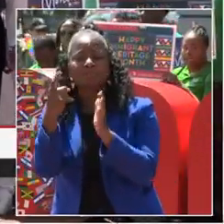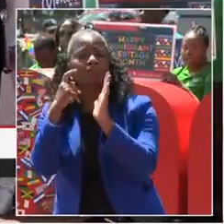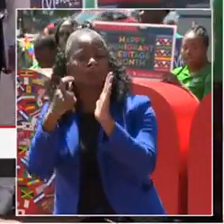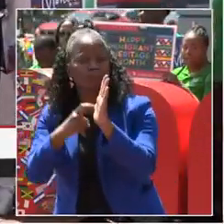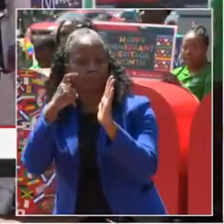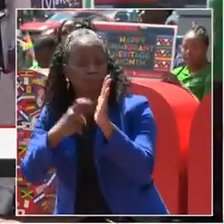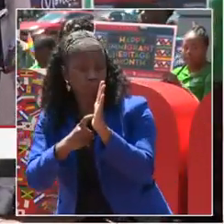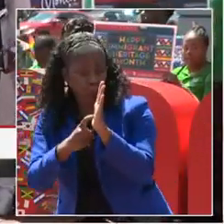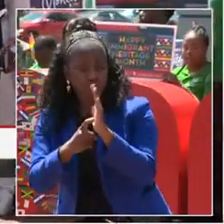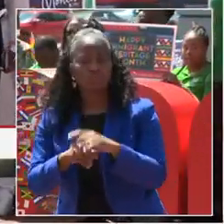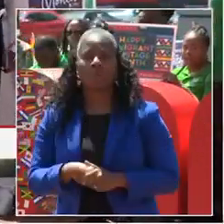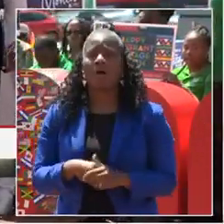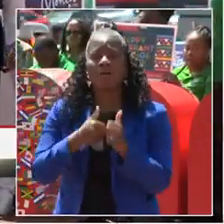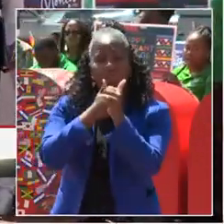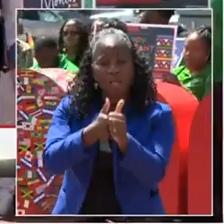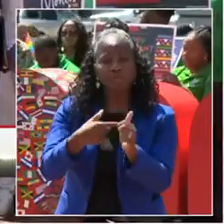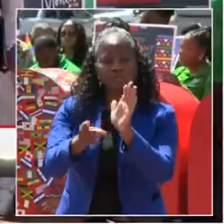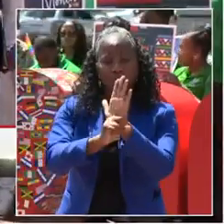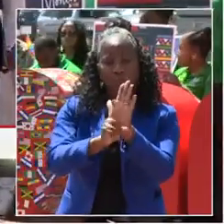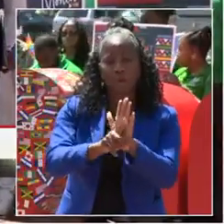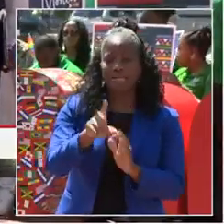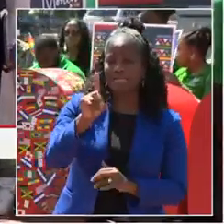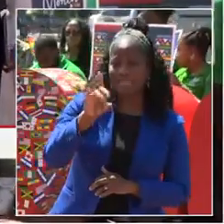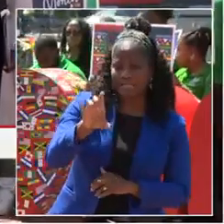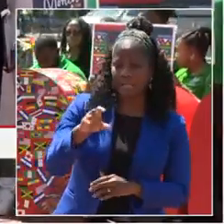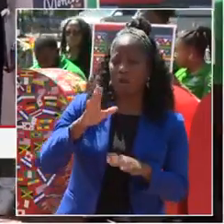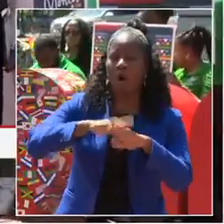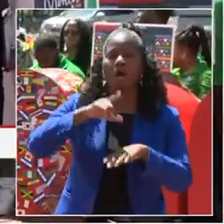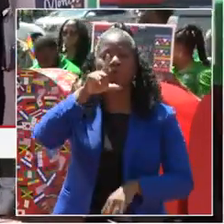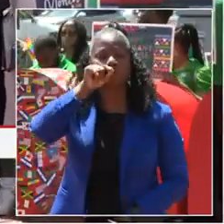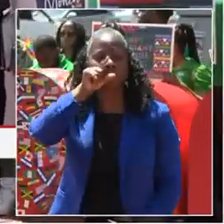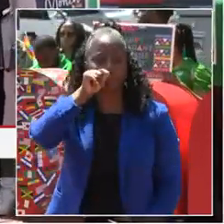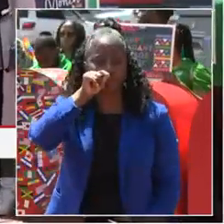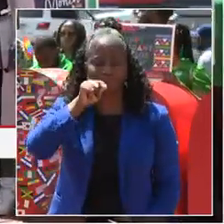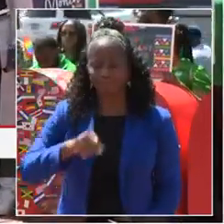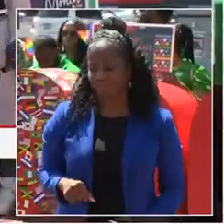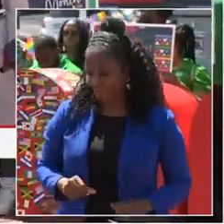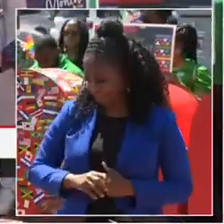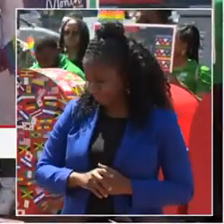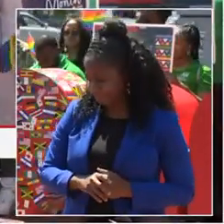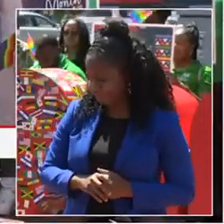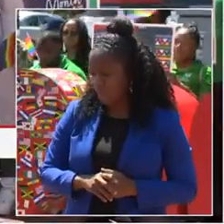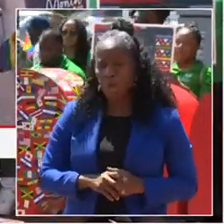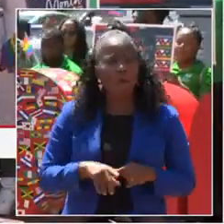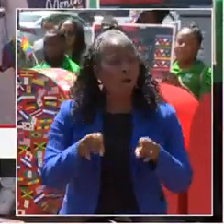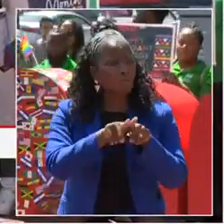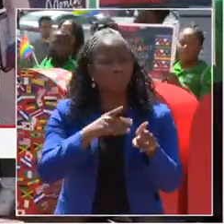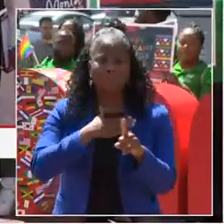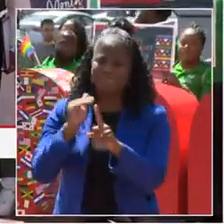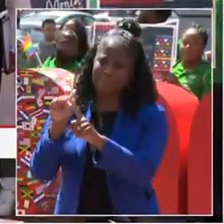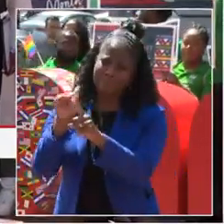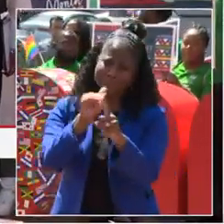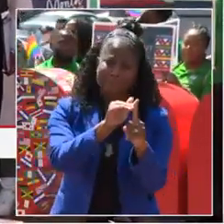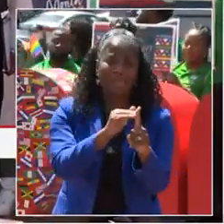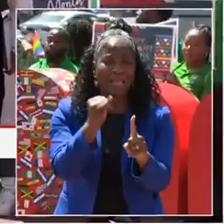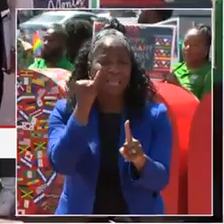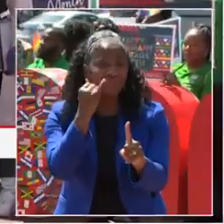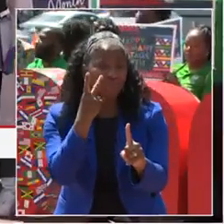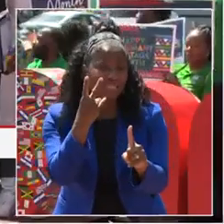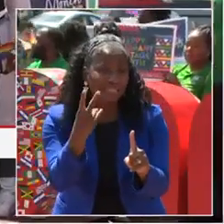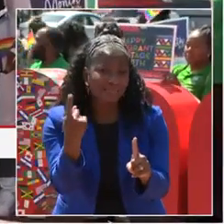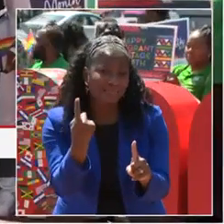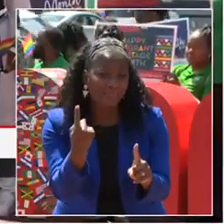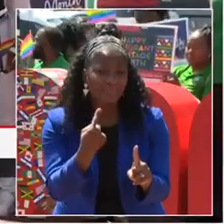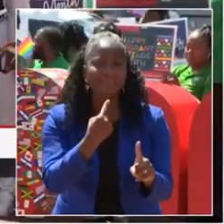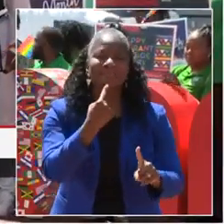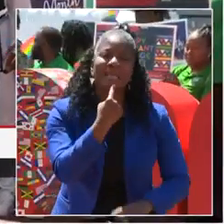can follow us at AlertDC on Twitter. We also want to remind residents that if you see something, stay